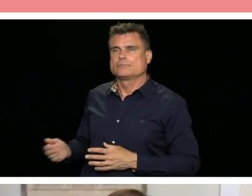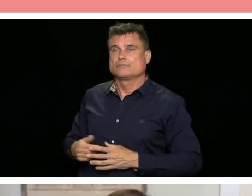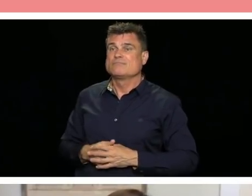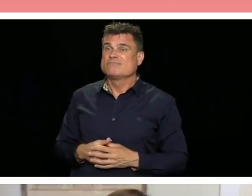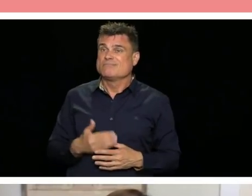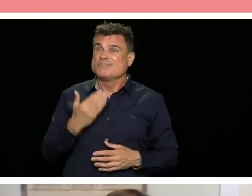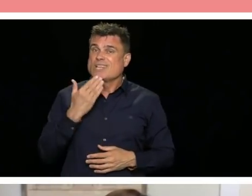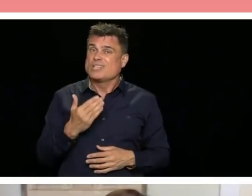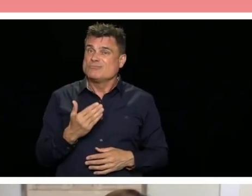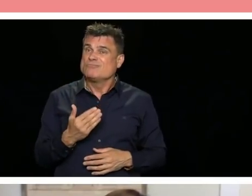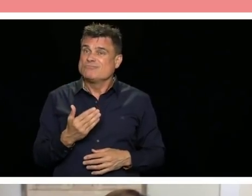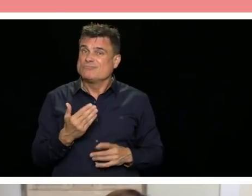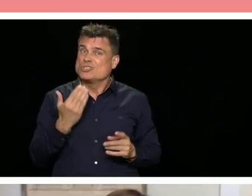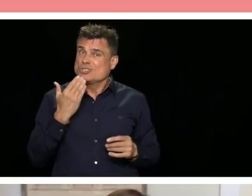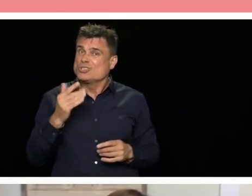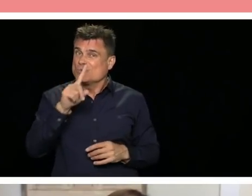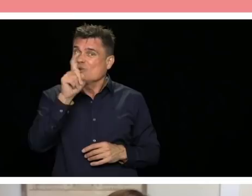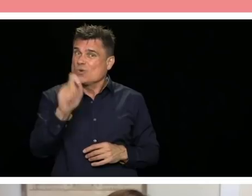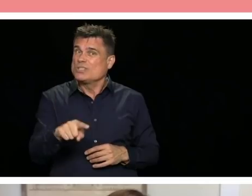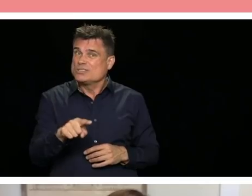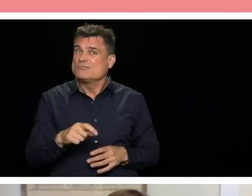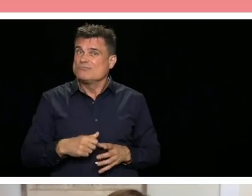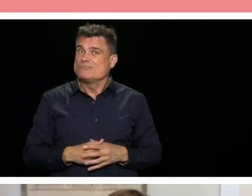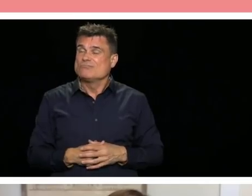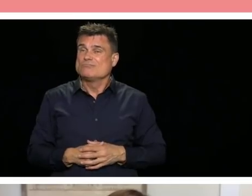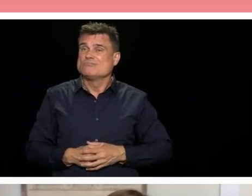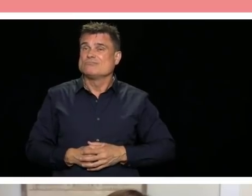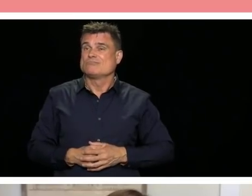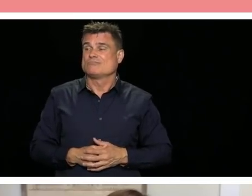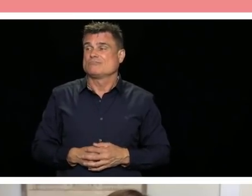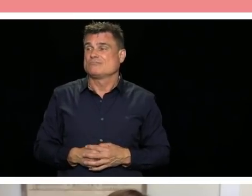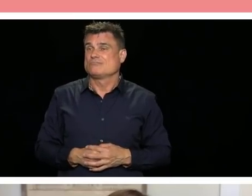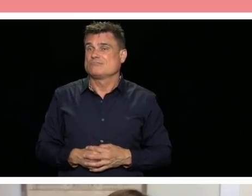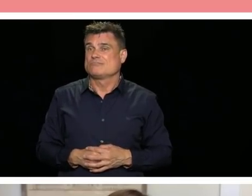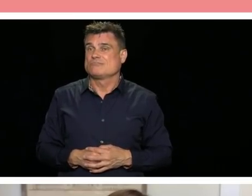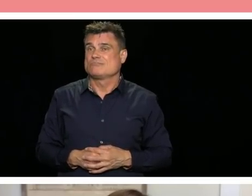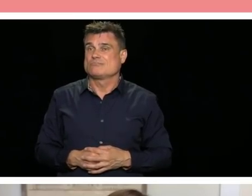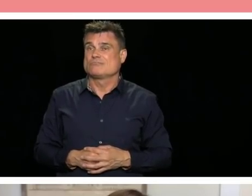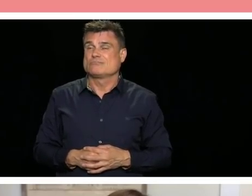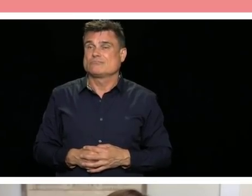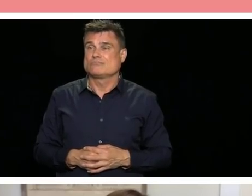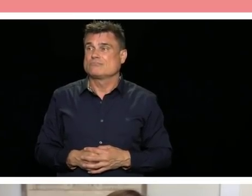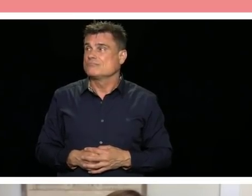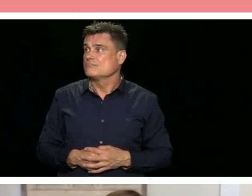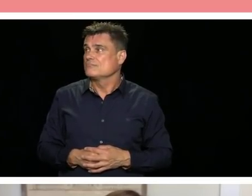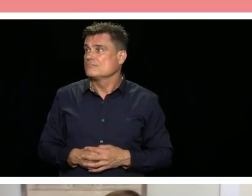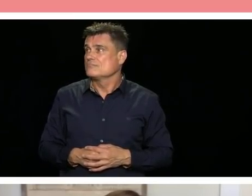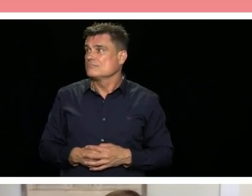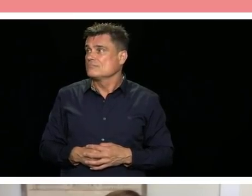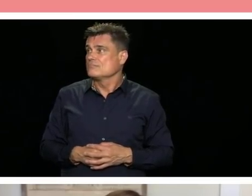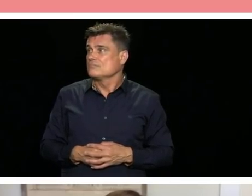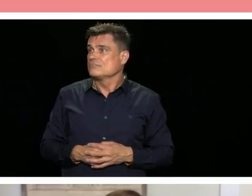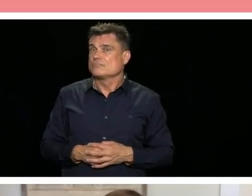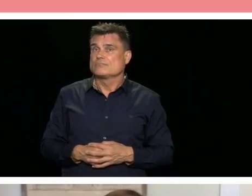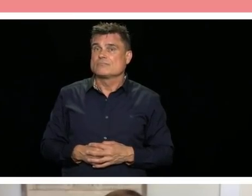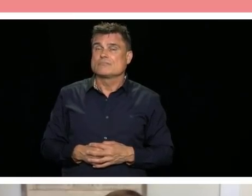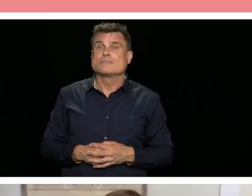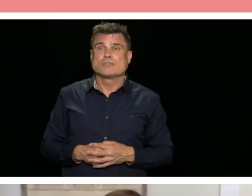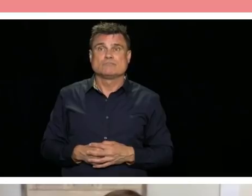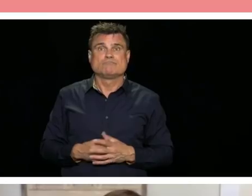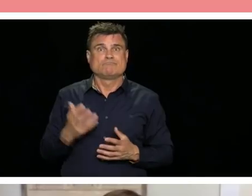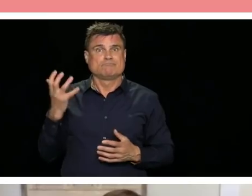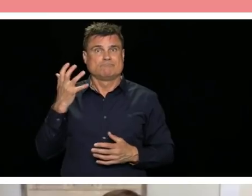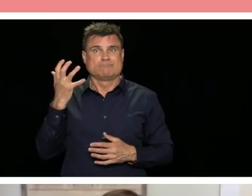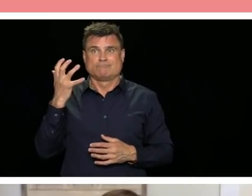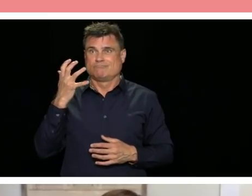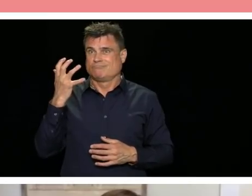area. And I want to say that was a lot of ground to cover in a very, very short time. And it's hard